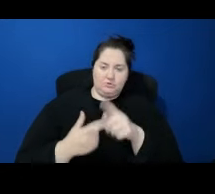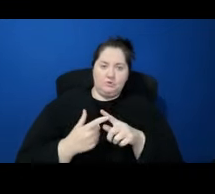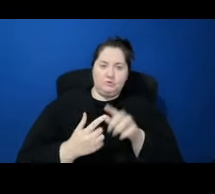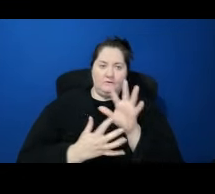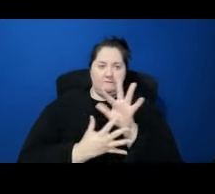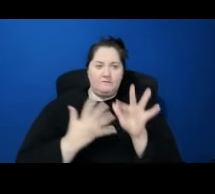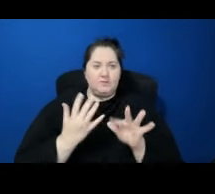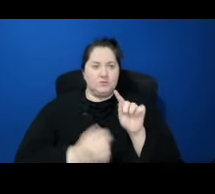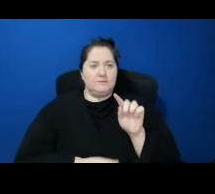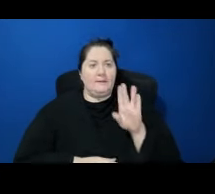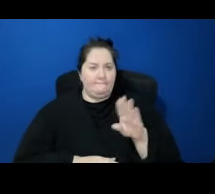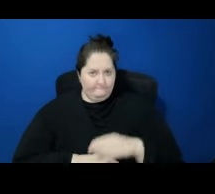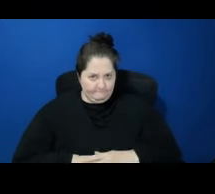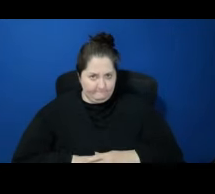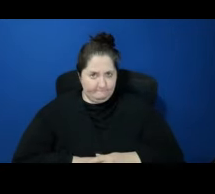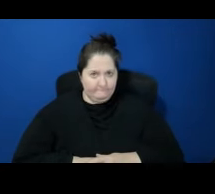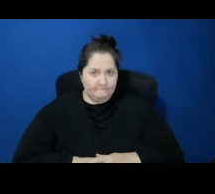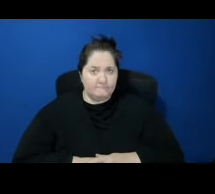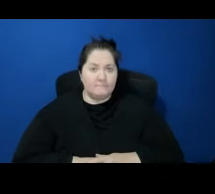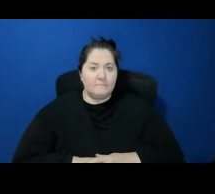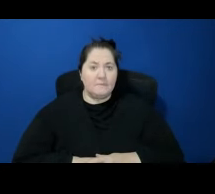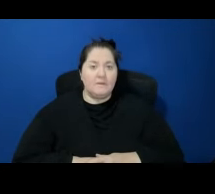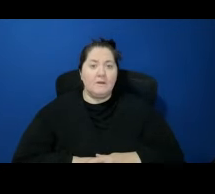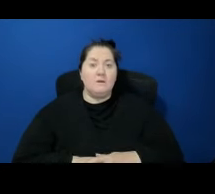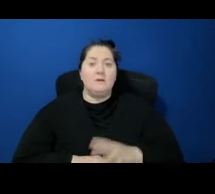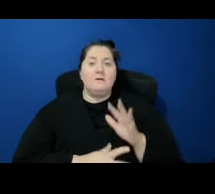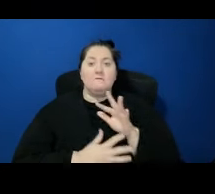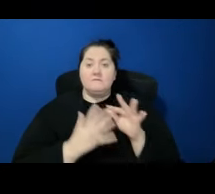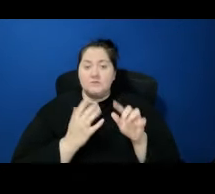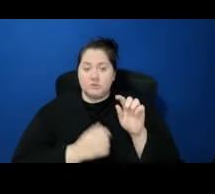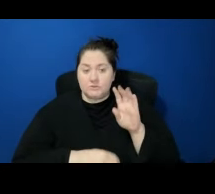So if we turn our attention now to the Featured tab,